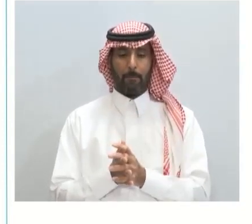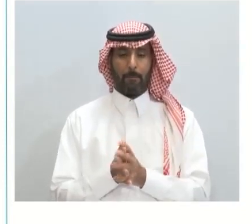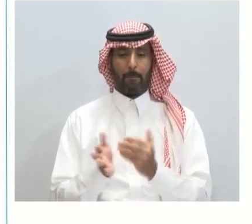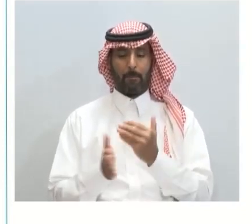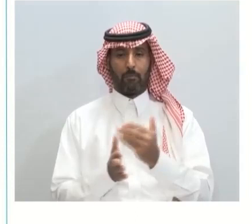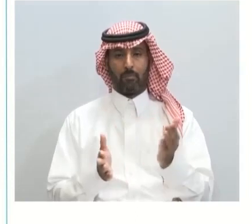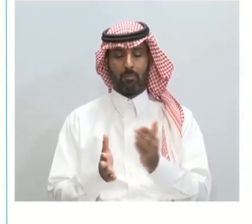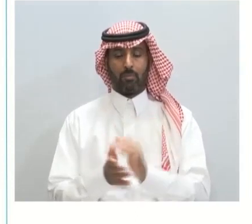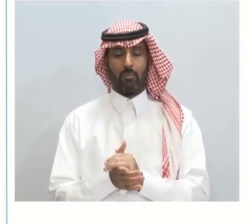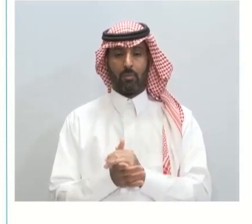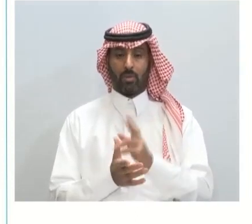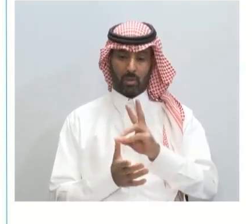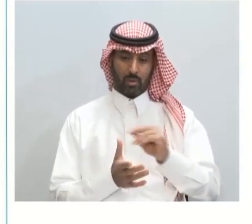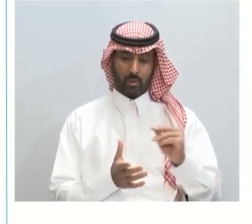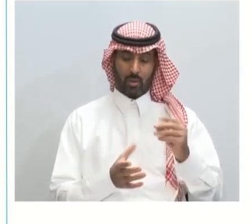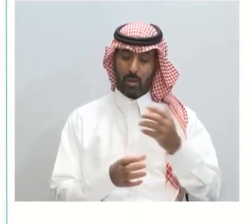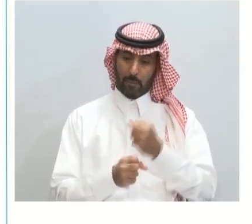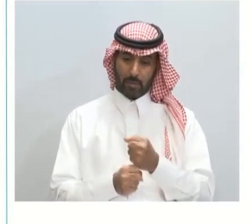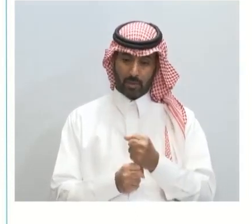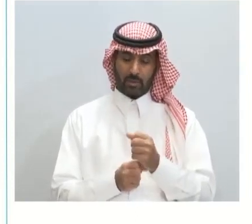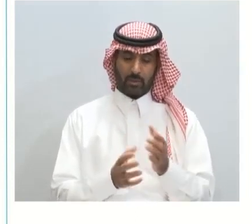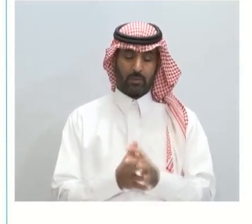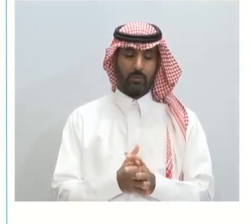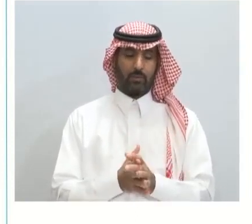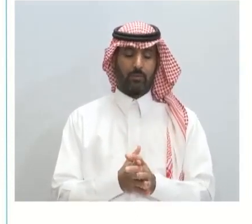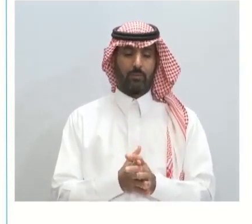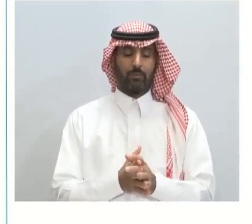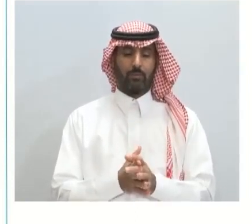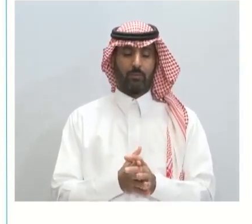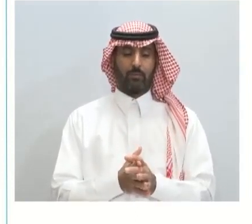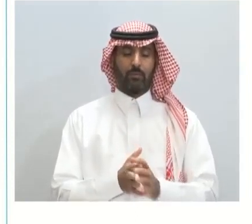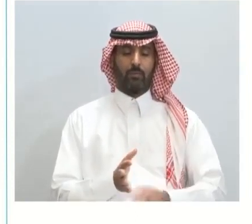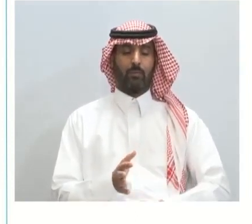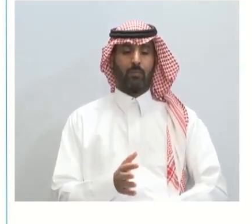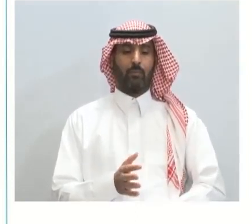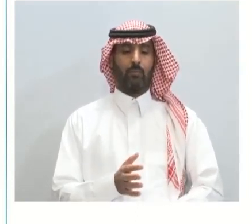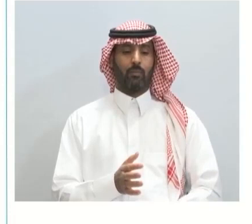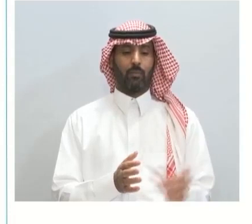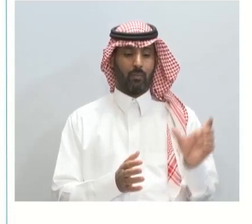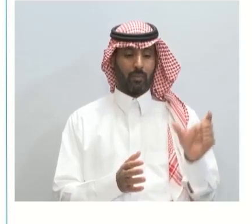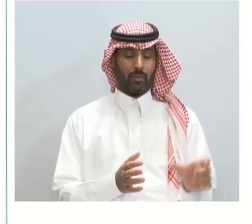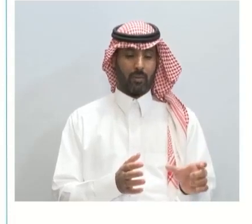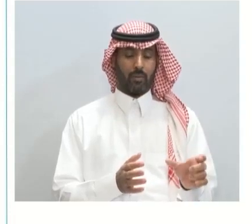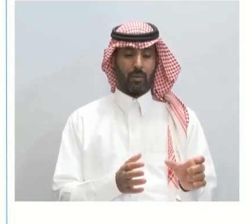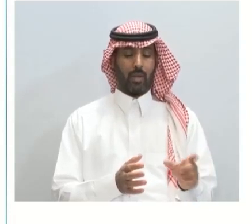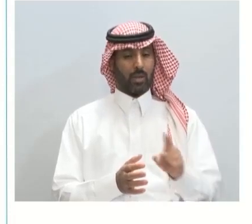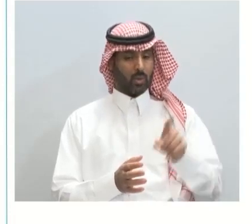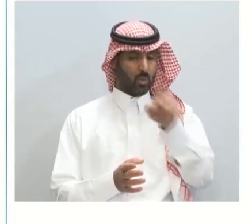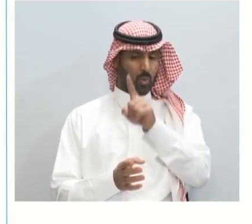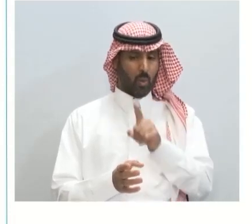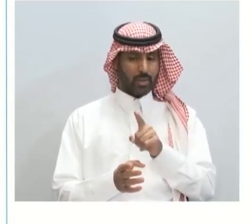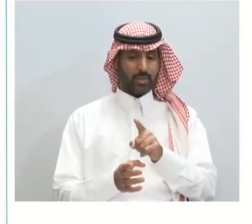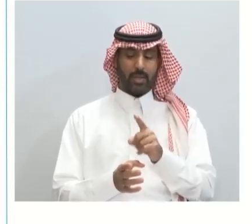Yes, very good. Describe something that can be predicted. Something that can be predicted. Questionable.